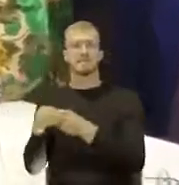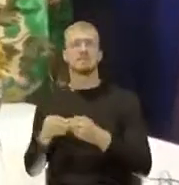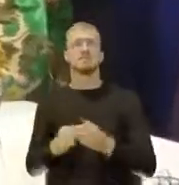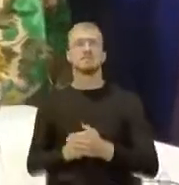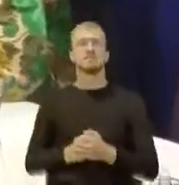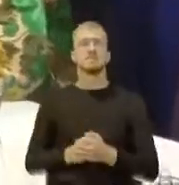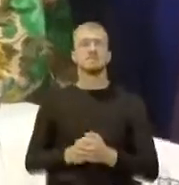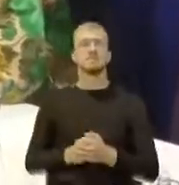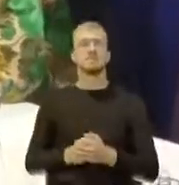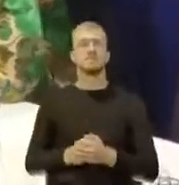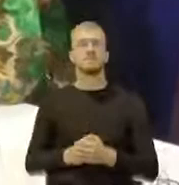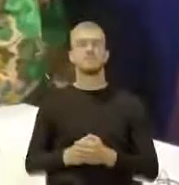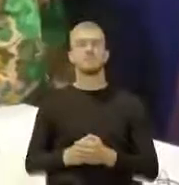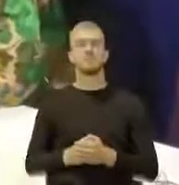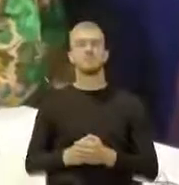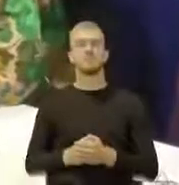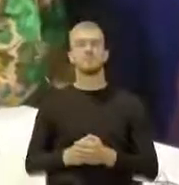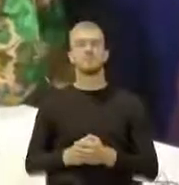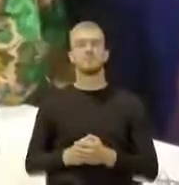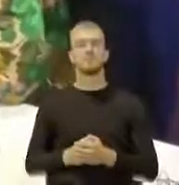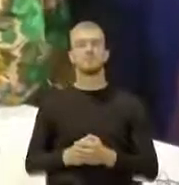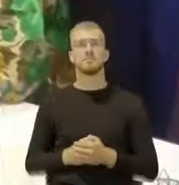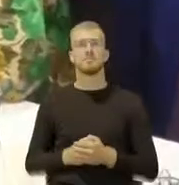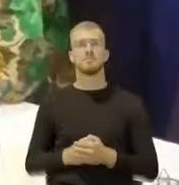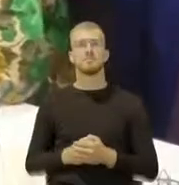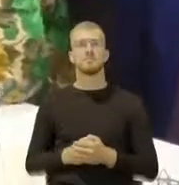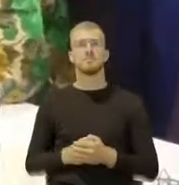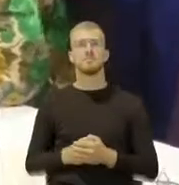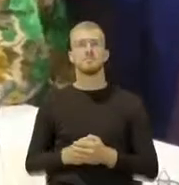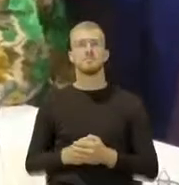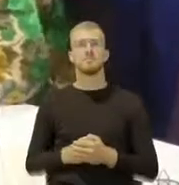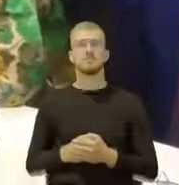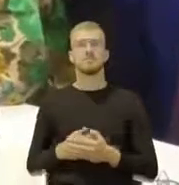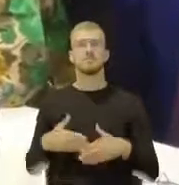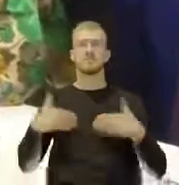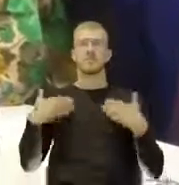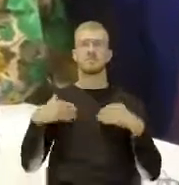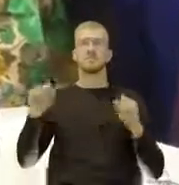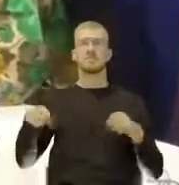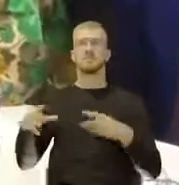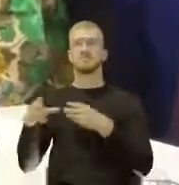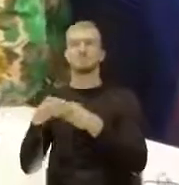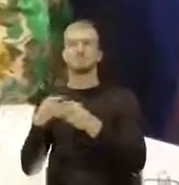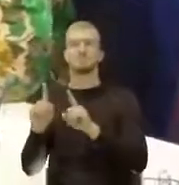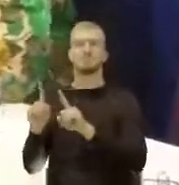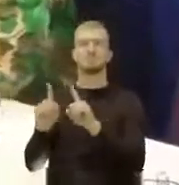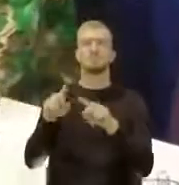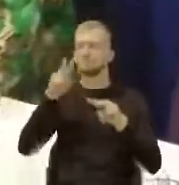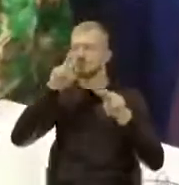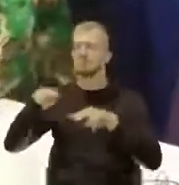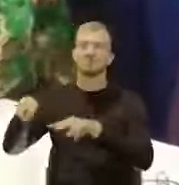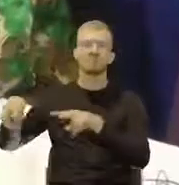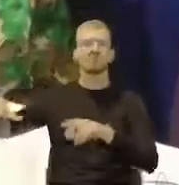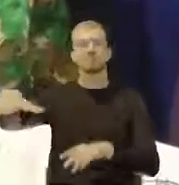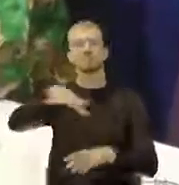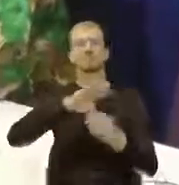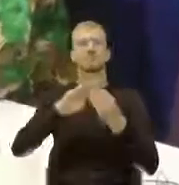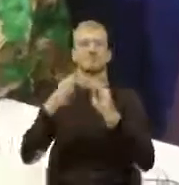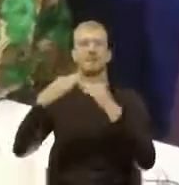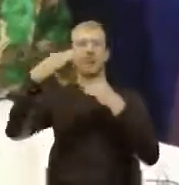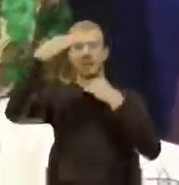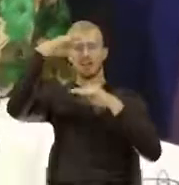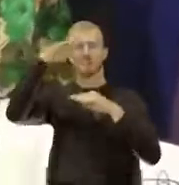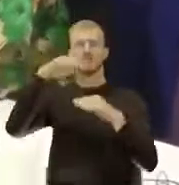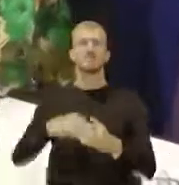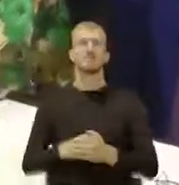So I will be brief, but it's great to be here. It's great to be with all the partners, and the World Assembly has